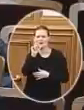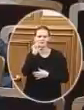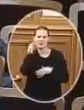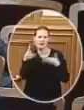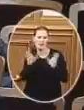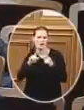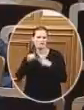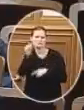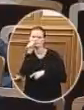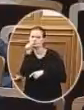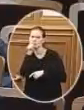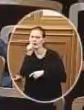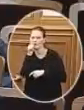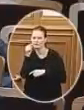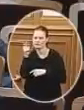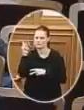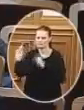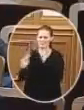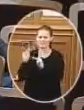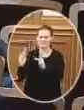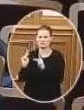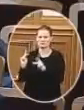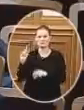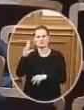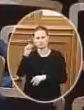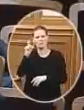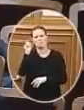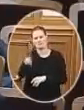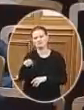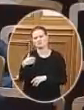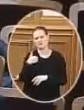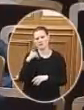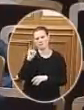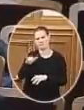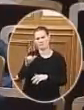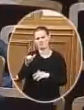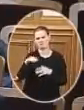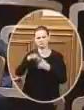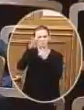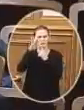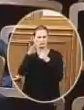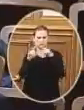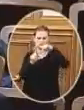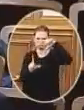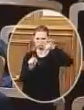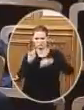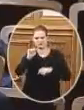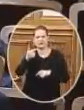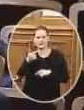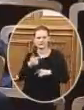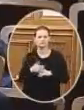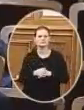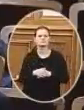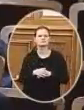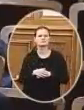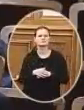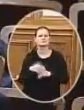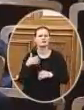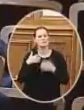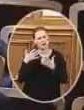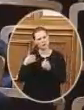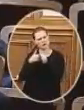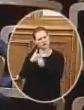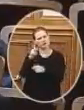privately owned single-occupant cars without that special priority. However, I want to make sure that I follow up on this idea